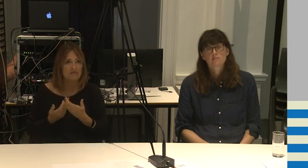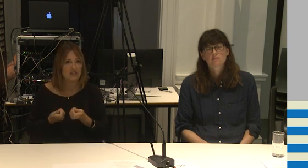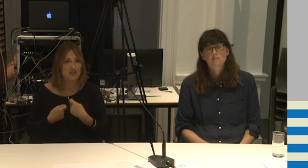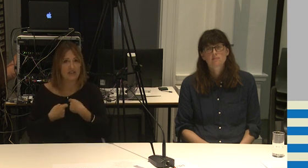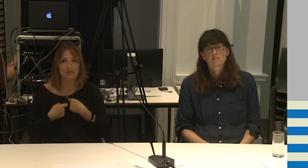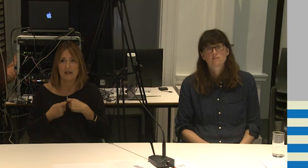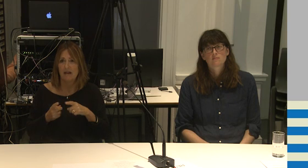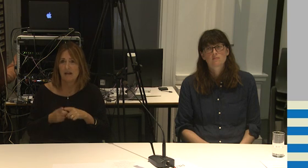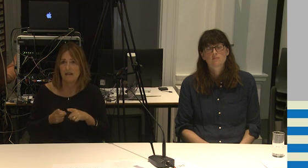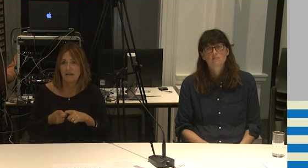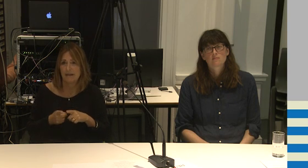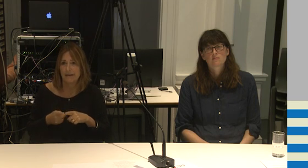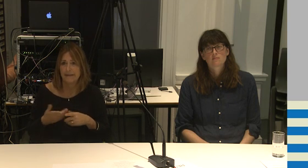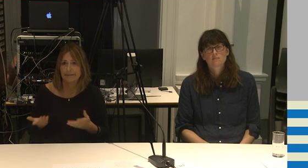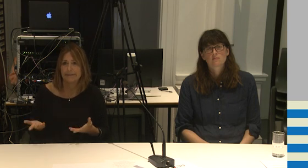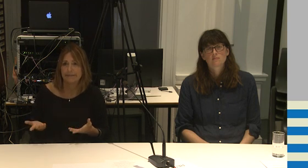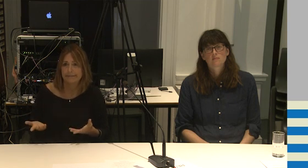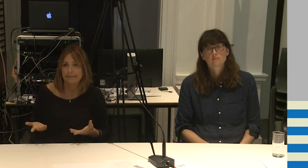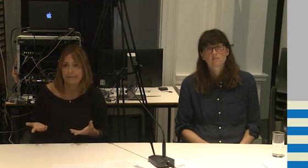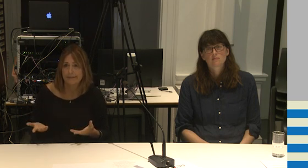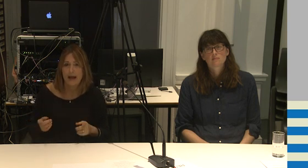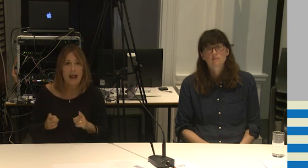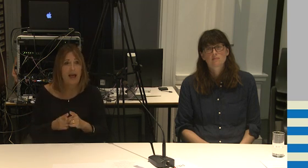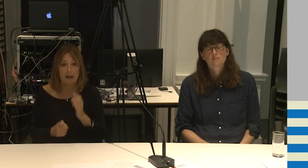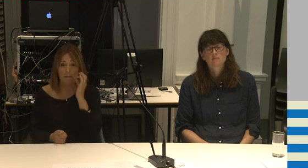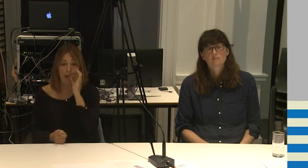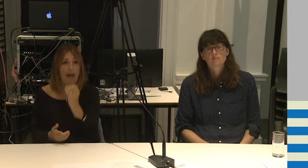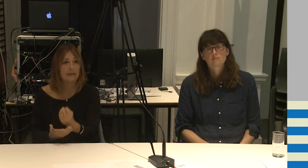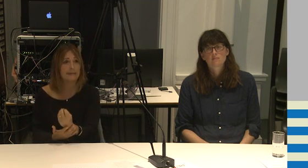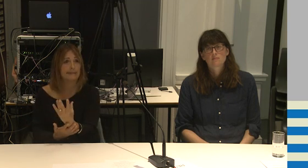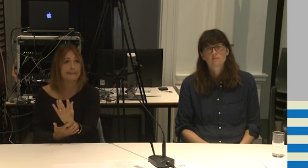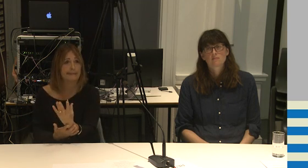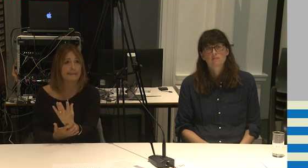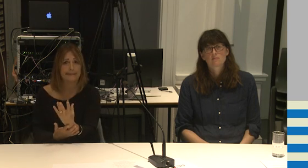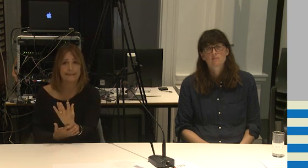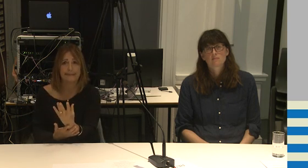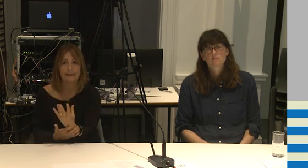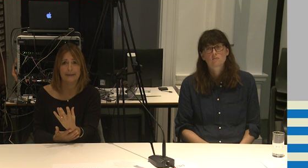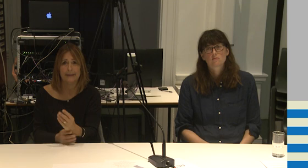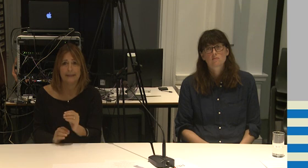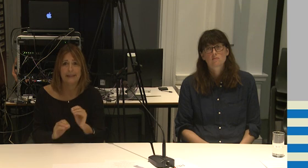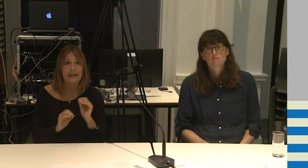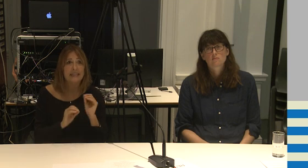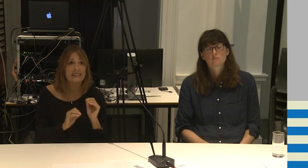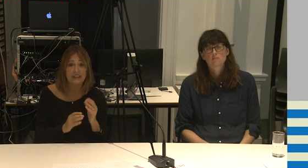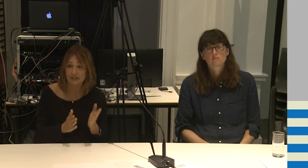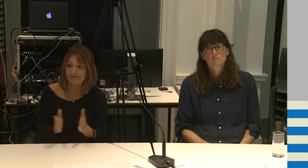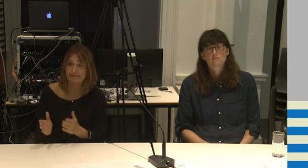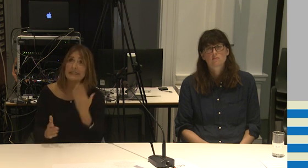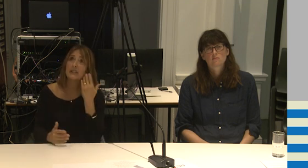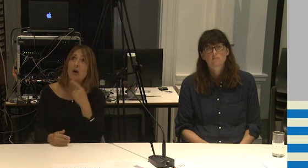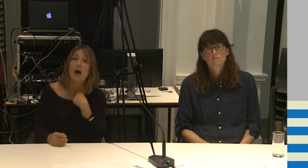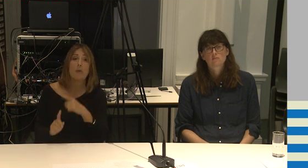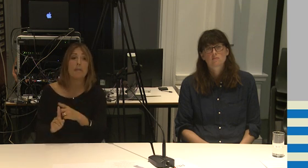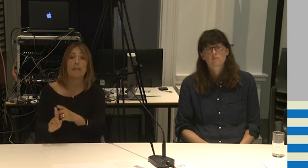treated as being like a potted plant, really, you know. I mean, my teacher didn't even know I was deaf, and I used to sit at